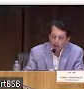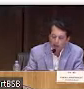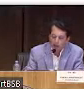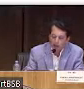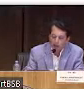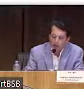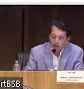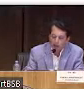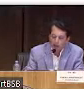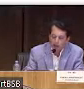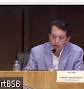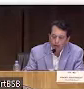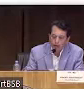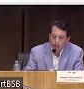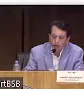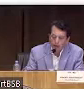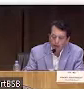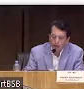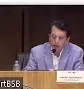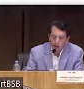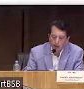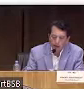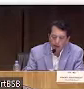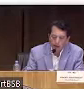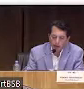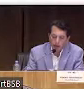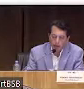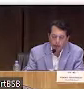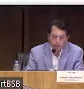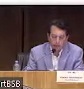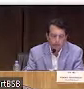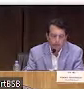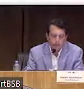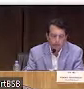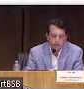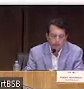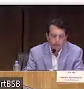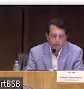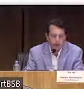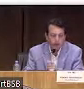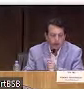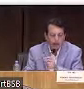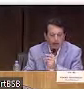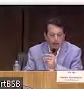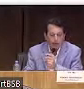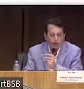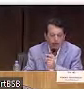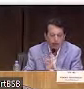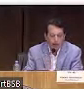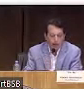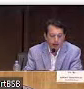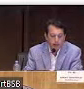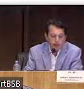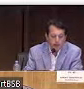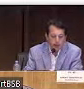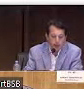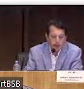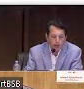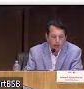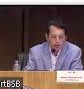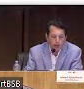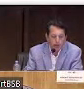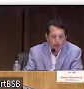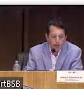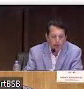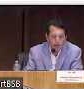and hospitals of the country, we were adjusting to what was happened in other